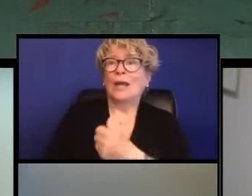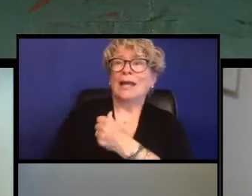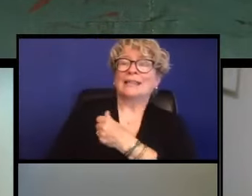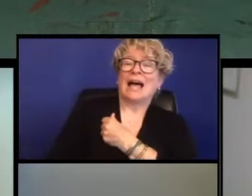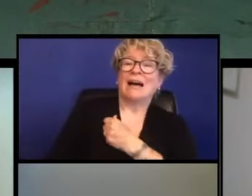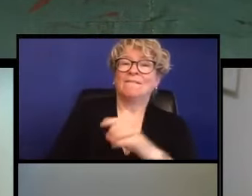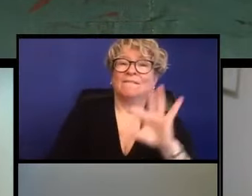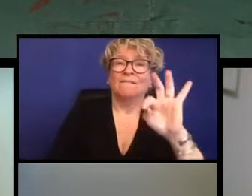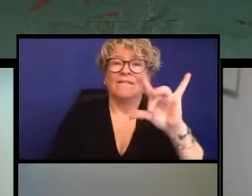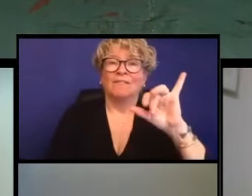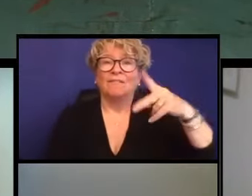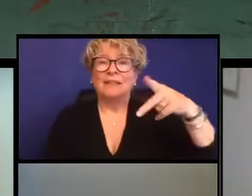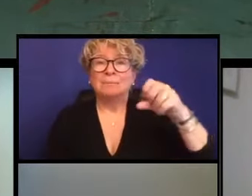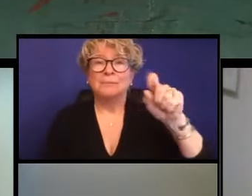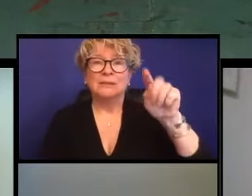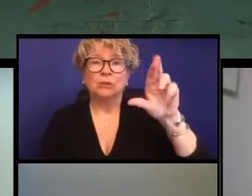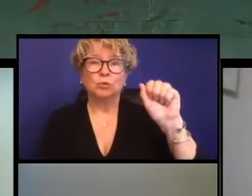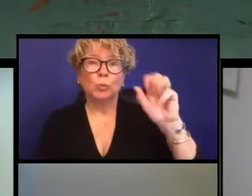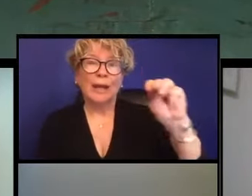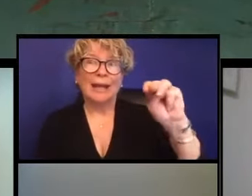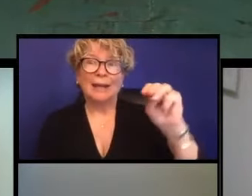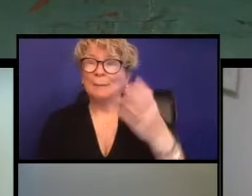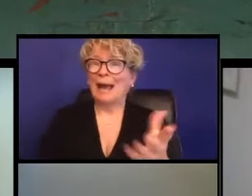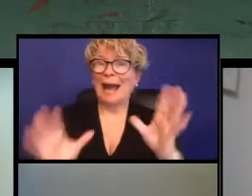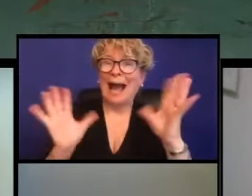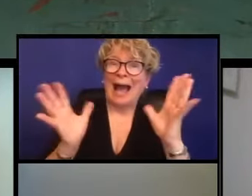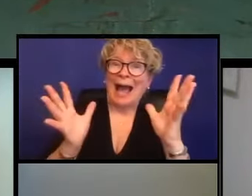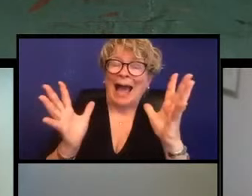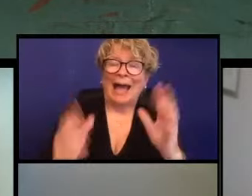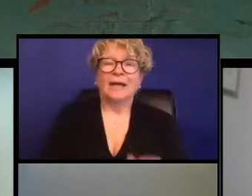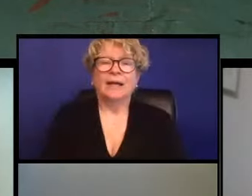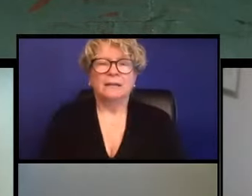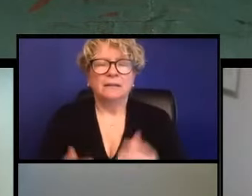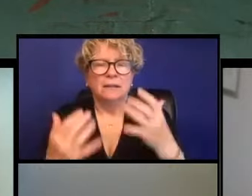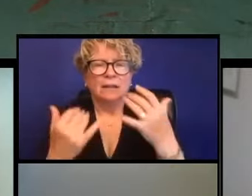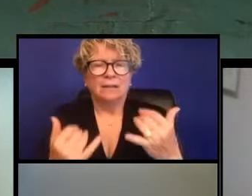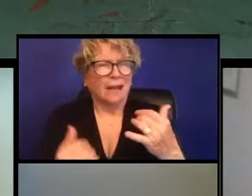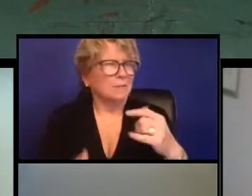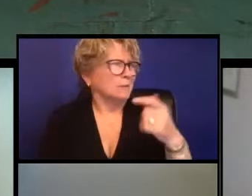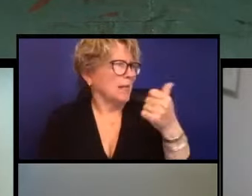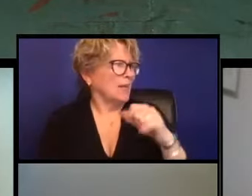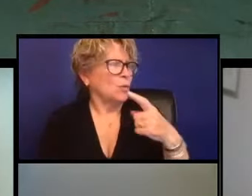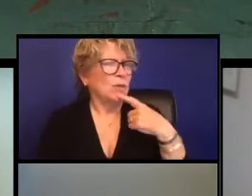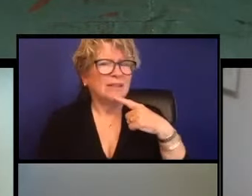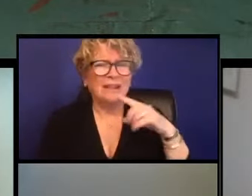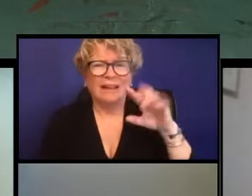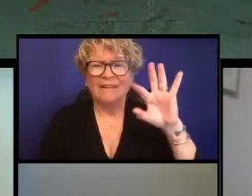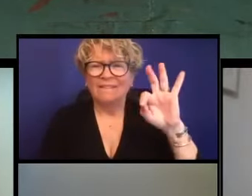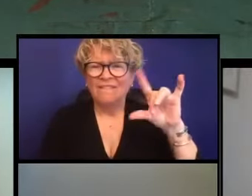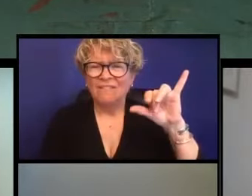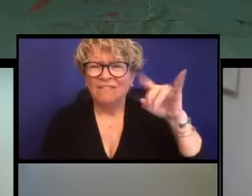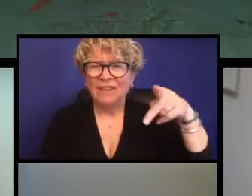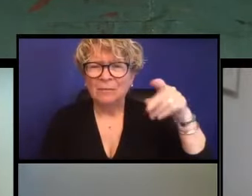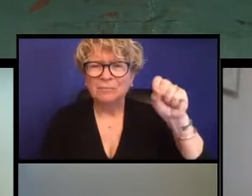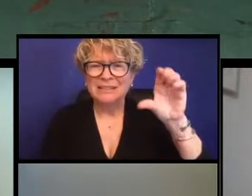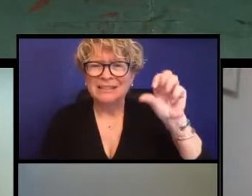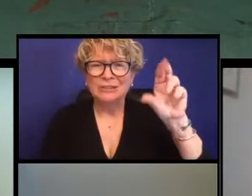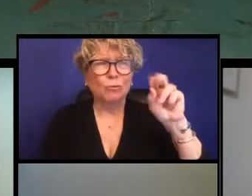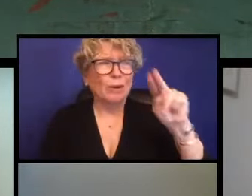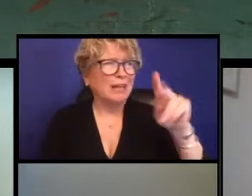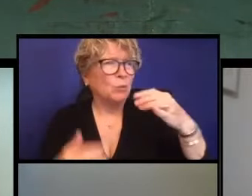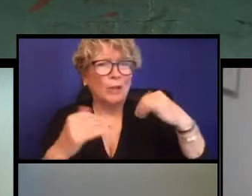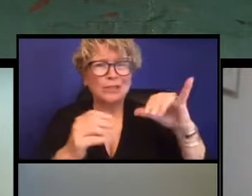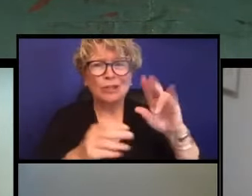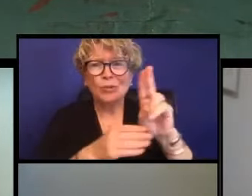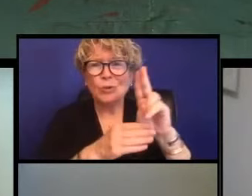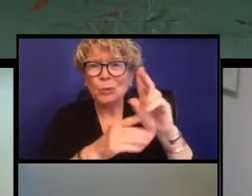Slipstream, give me that. And like, now does anybody say Slipstream? Is that even a word we use anymore, right? Like,